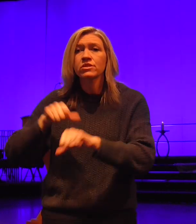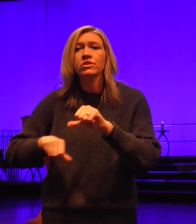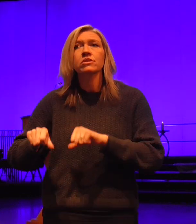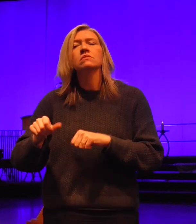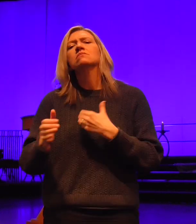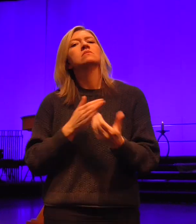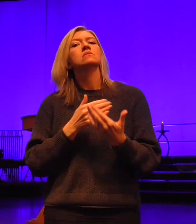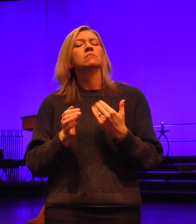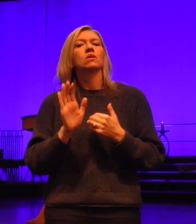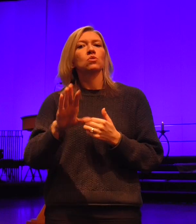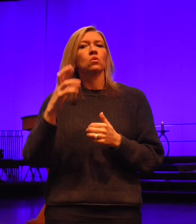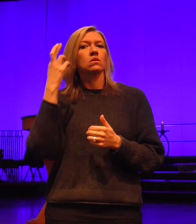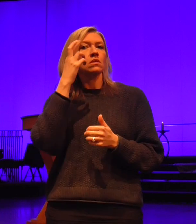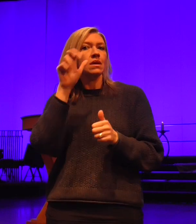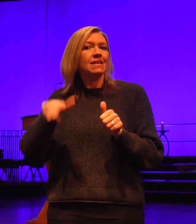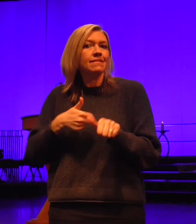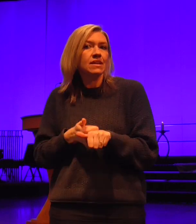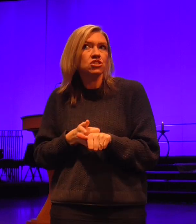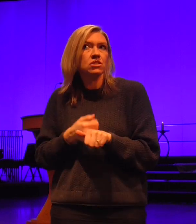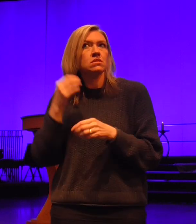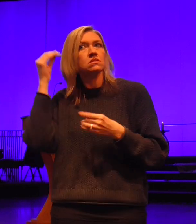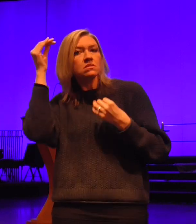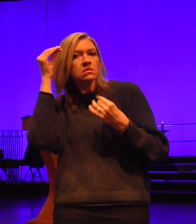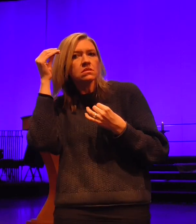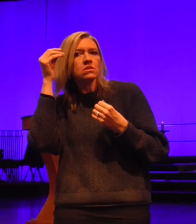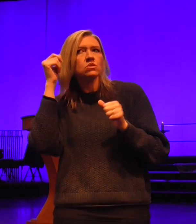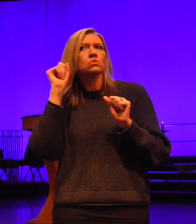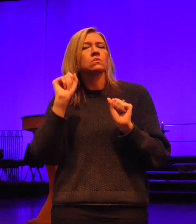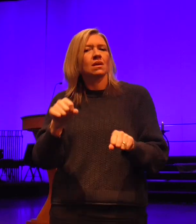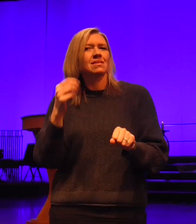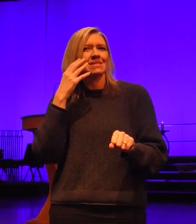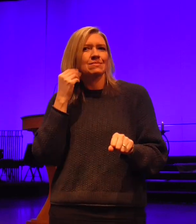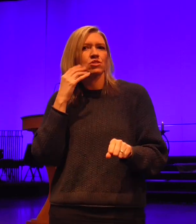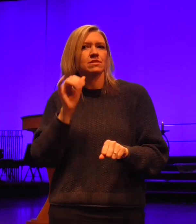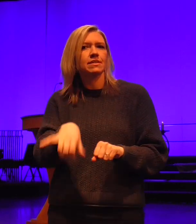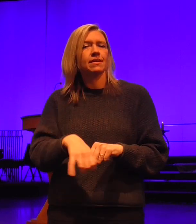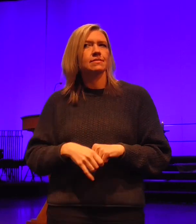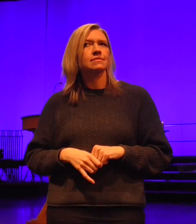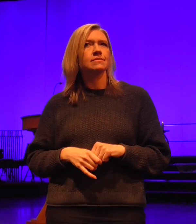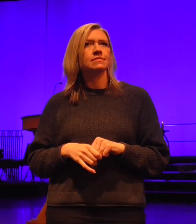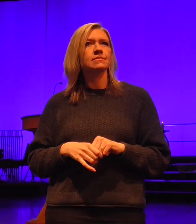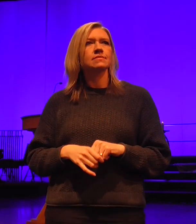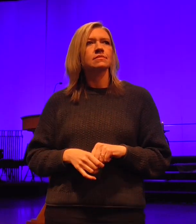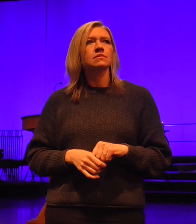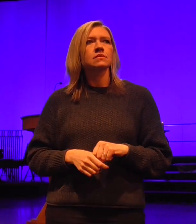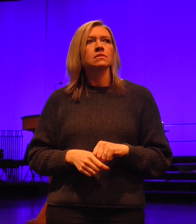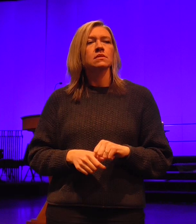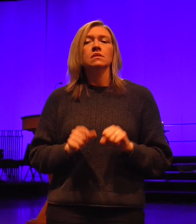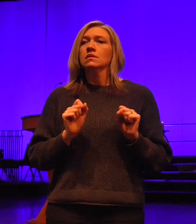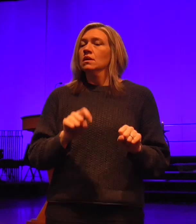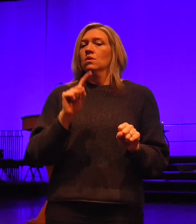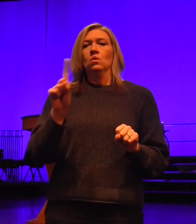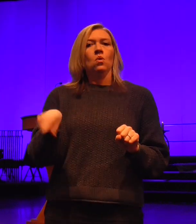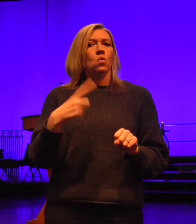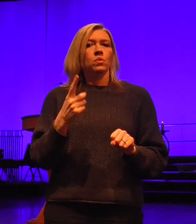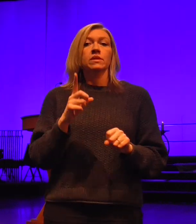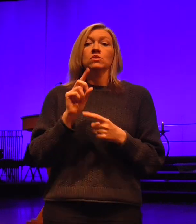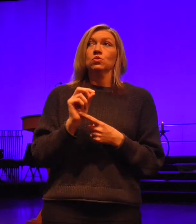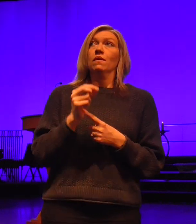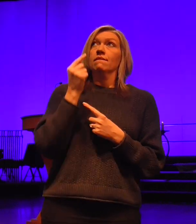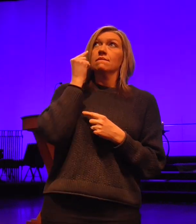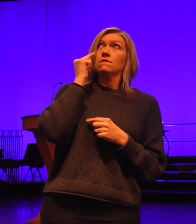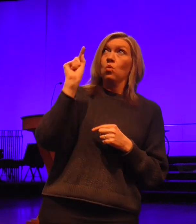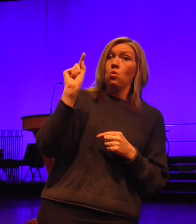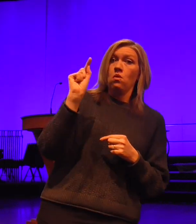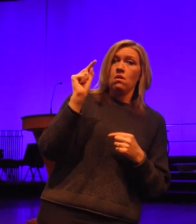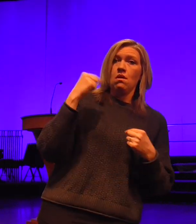your convictions are, you get to experience that because it can only do for us